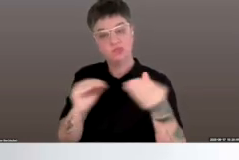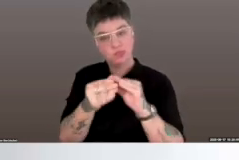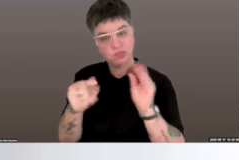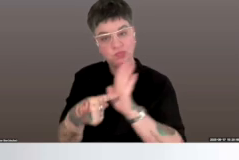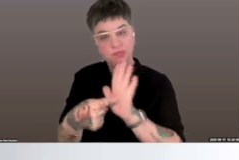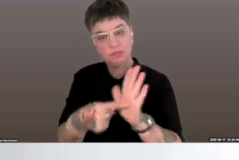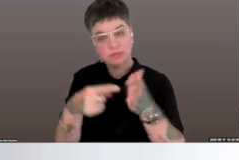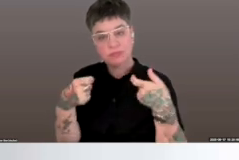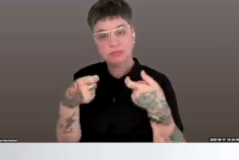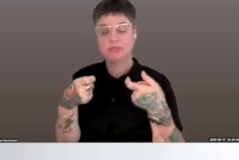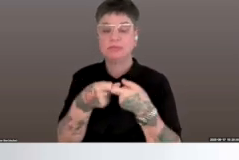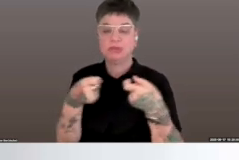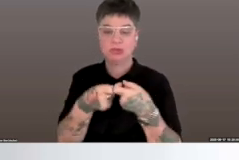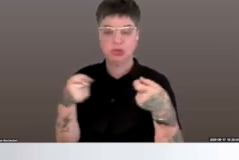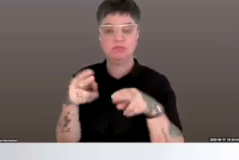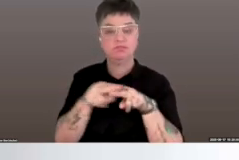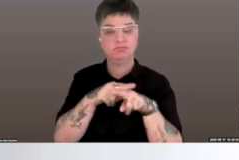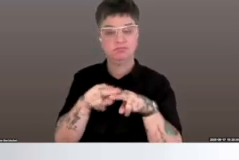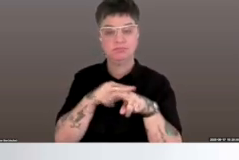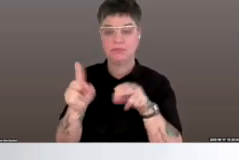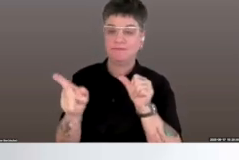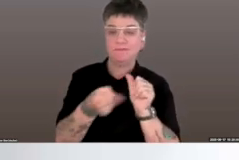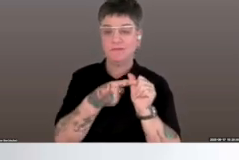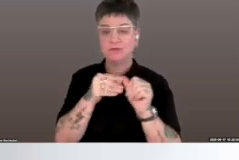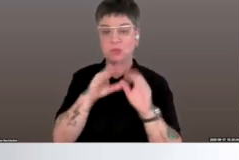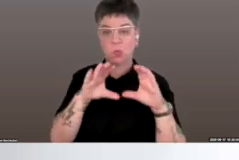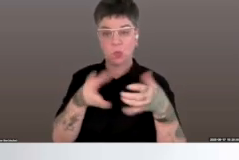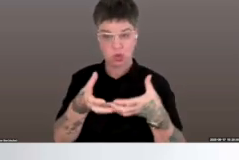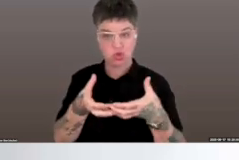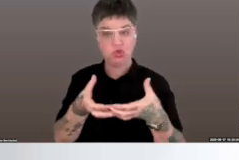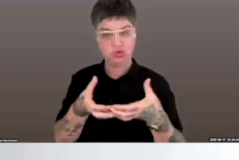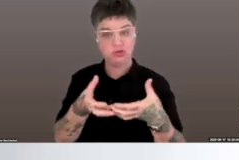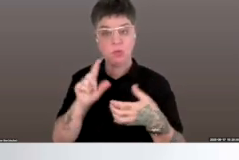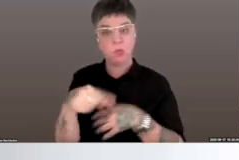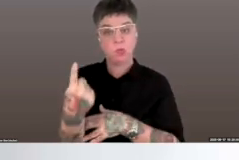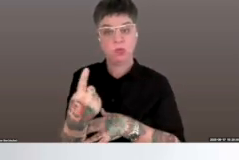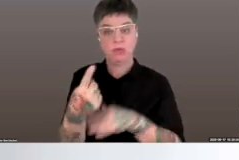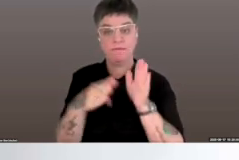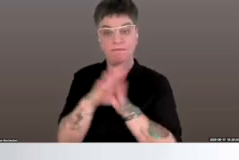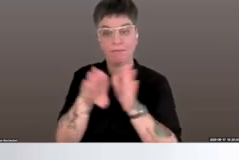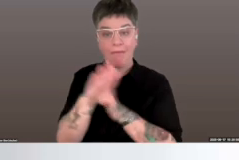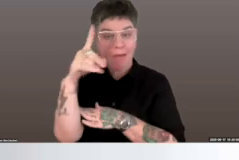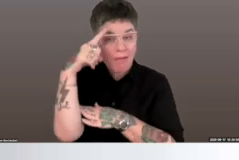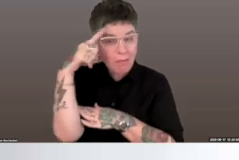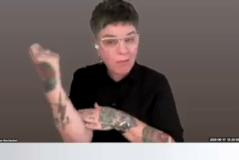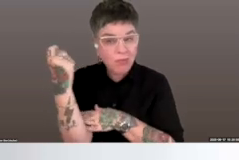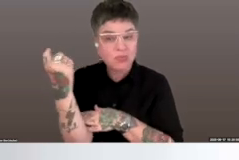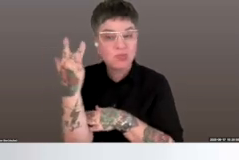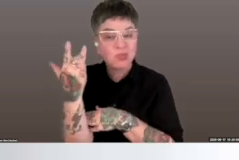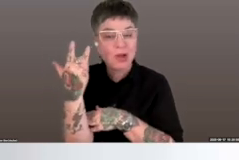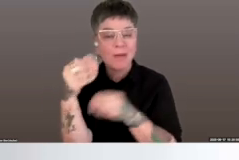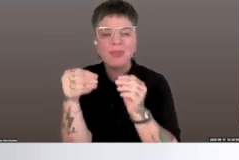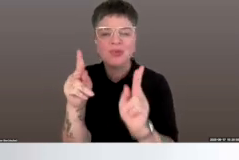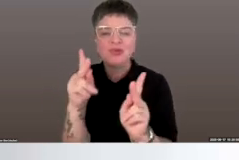mentioned that battery electric locomotive. It was the very first in the world. It was only developed because of the opportunity